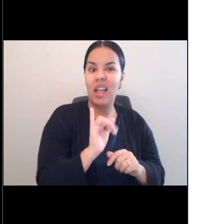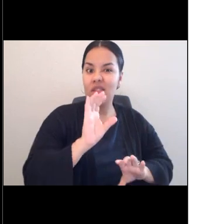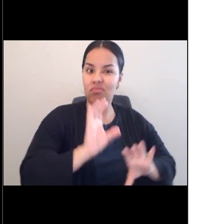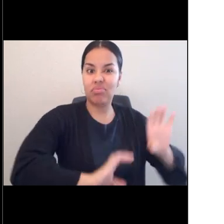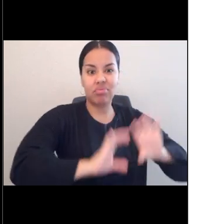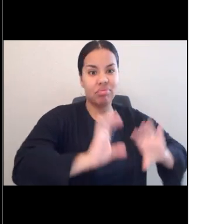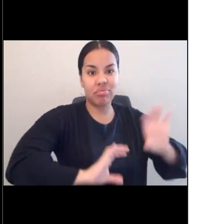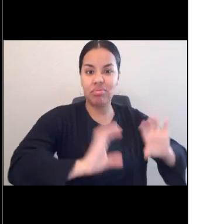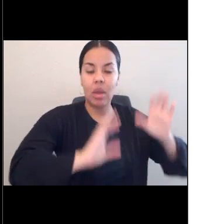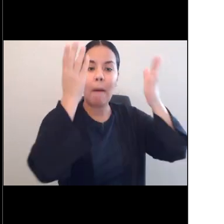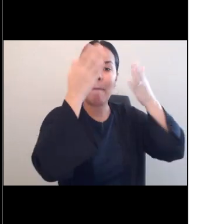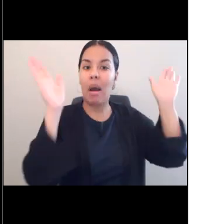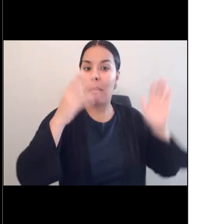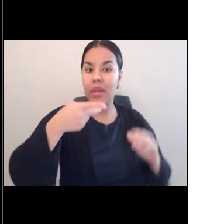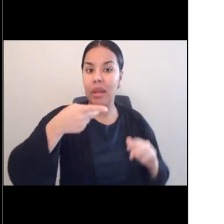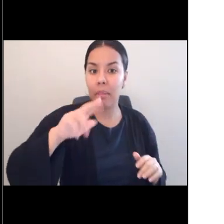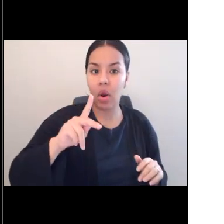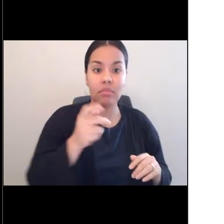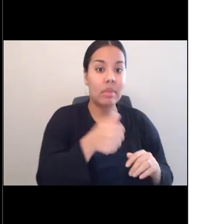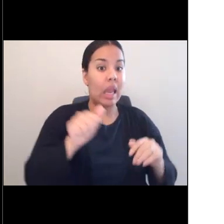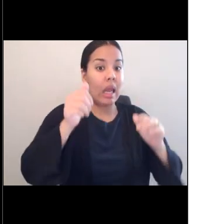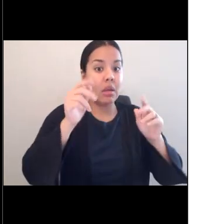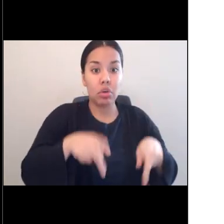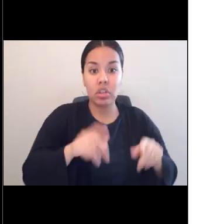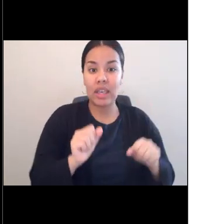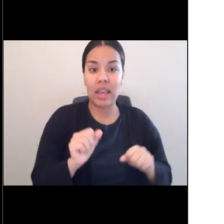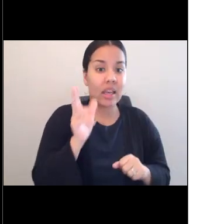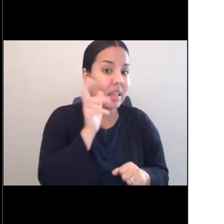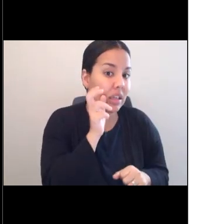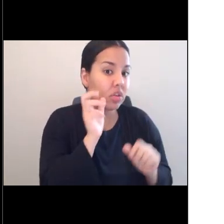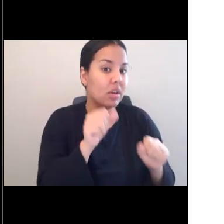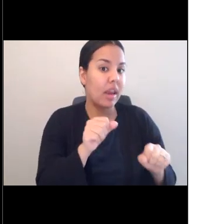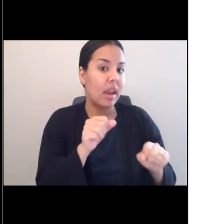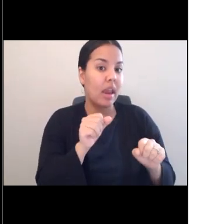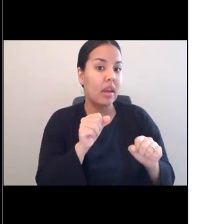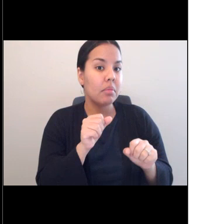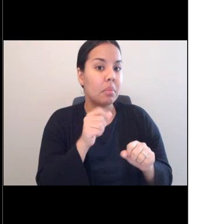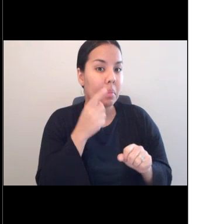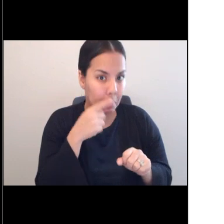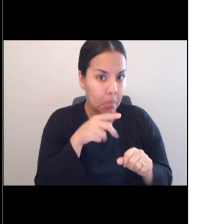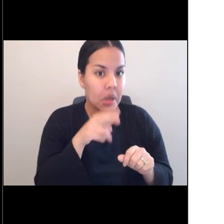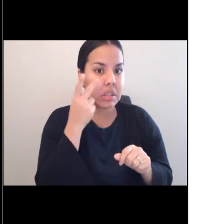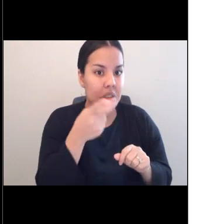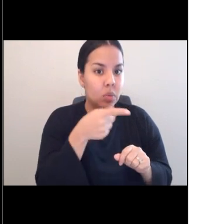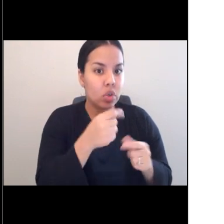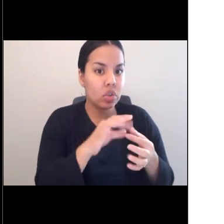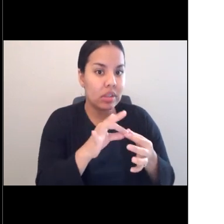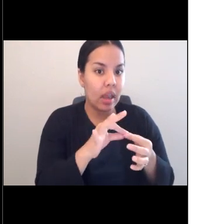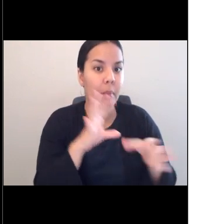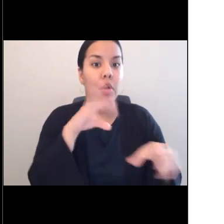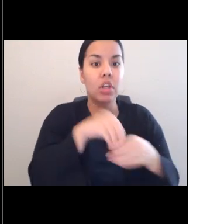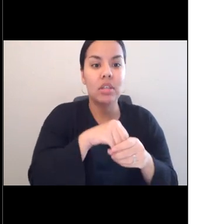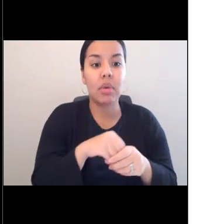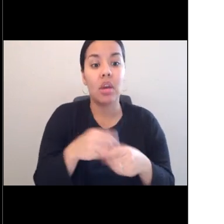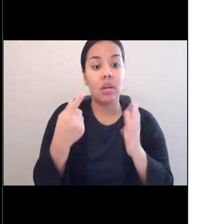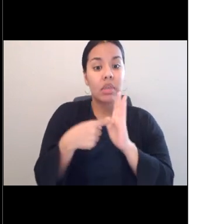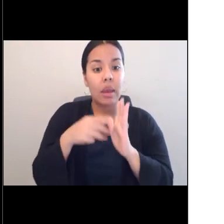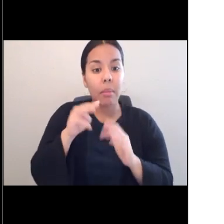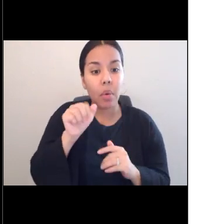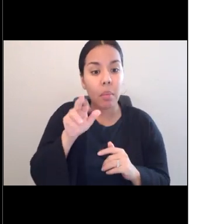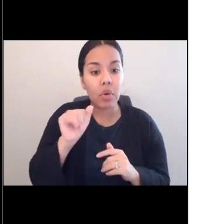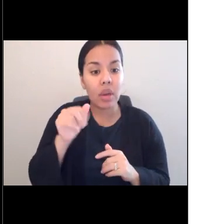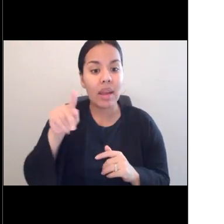park. Anyone can hear, anyone can jump in and participate. So see, for instance, Maria Heath, amongst others,